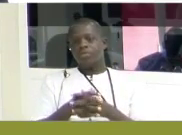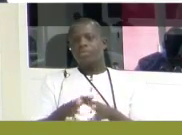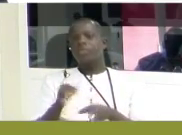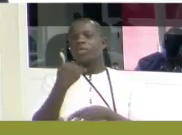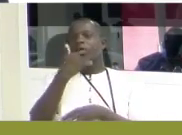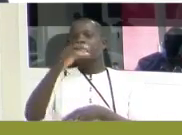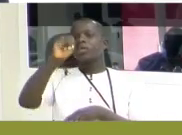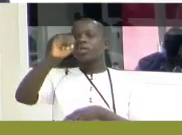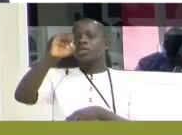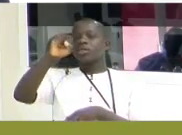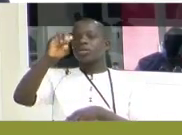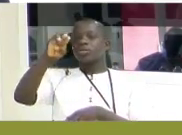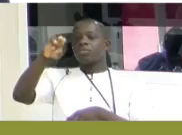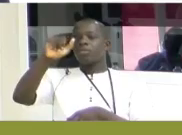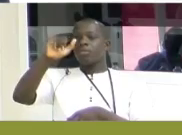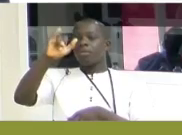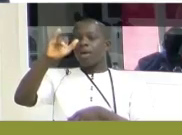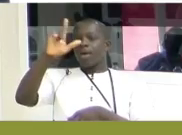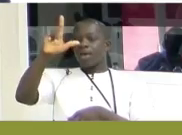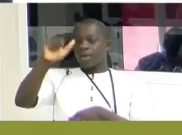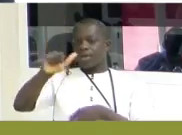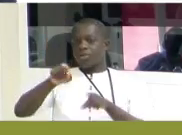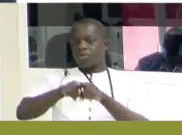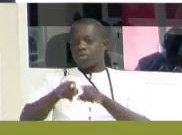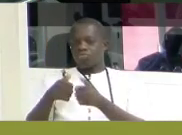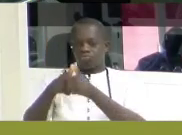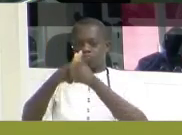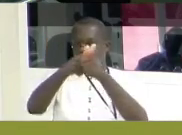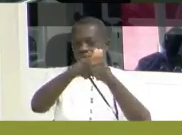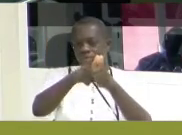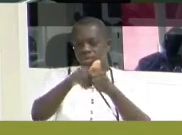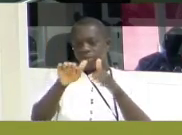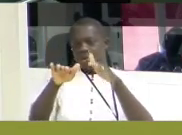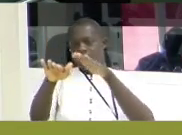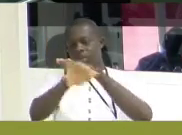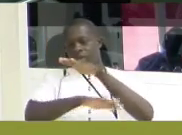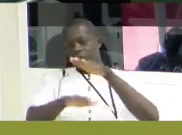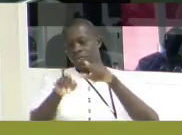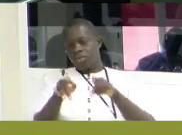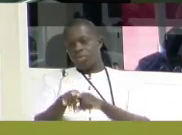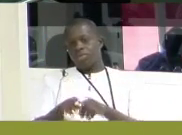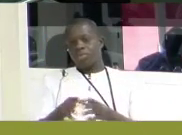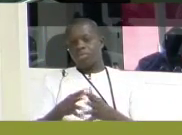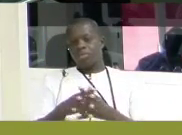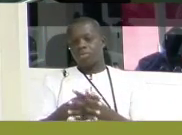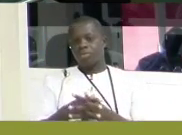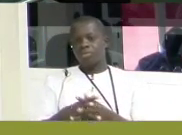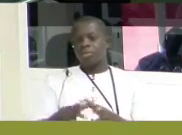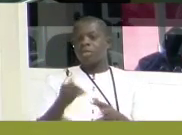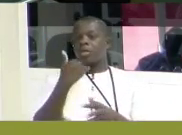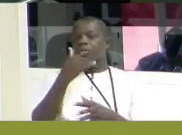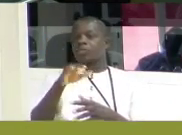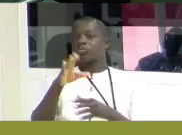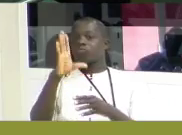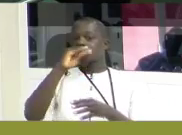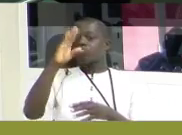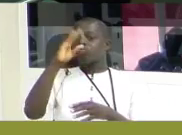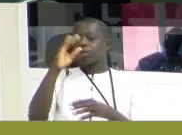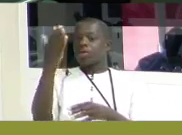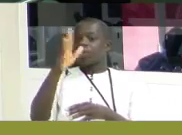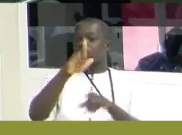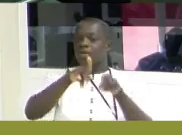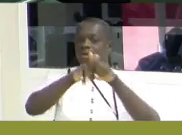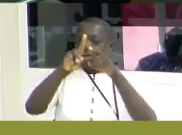me downstairs. And before he escorted you downstairs, did he mention anything about your relationship Yes. with